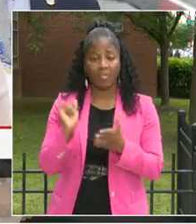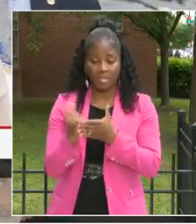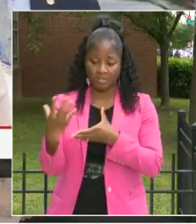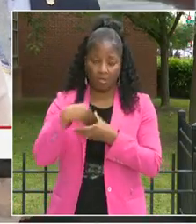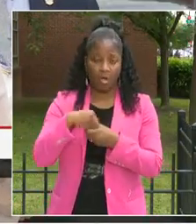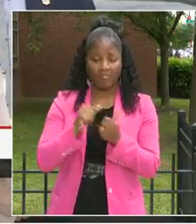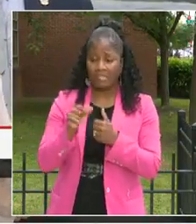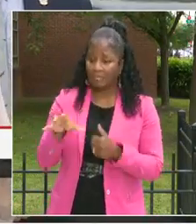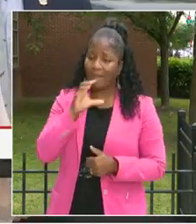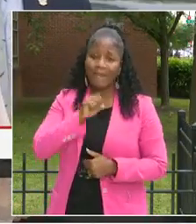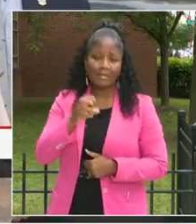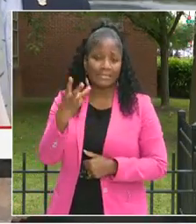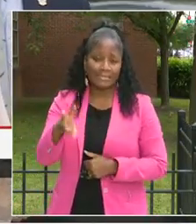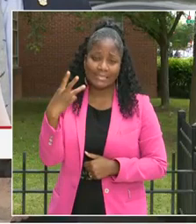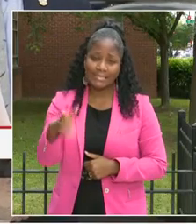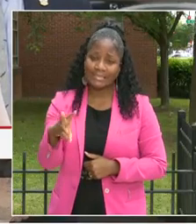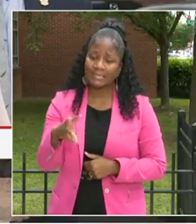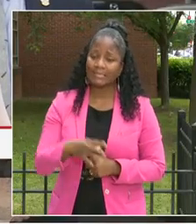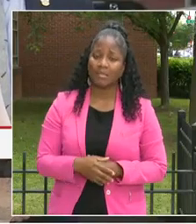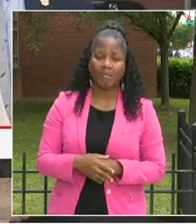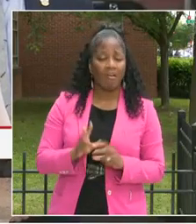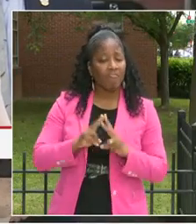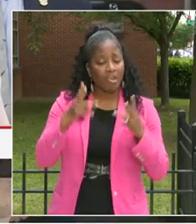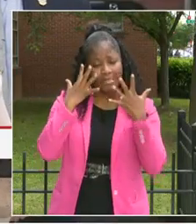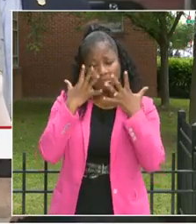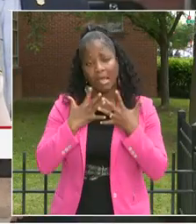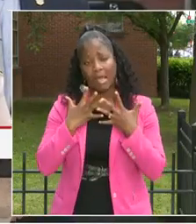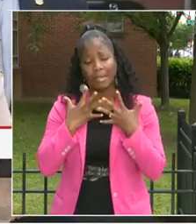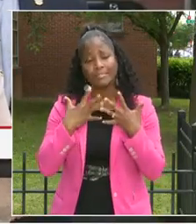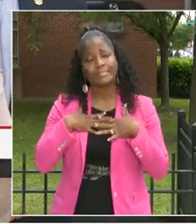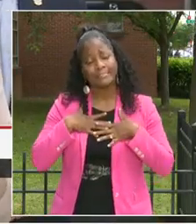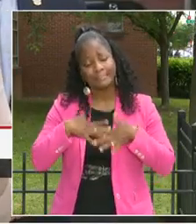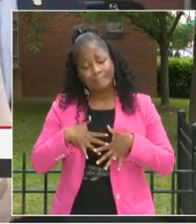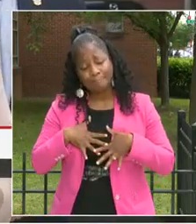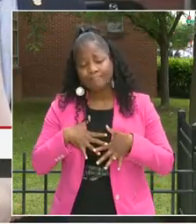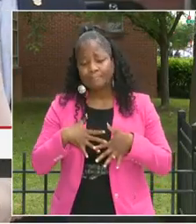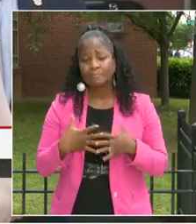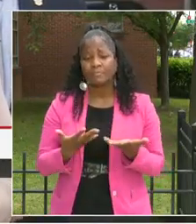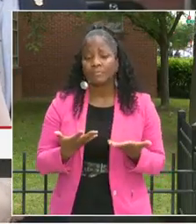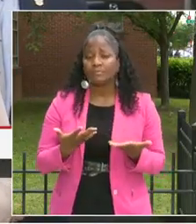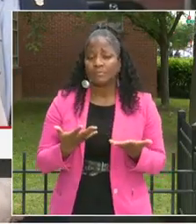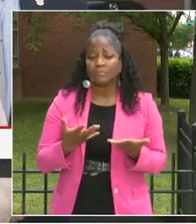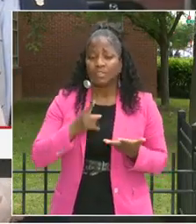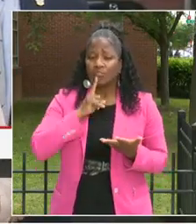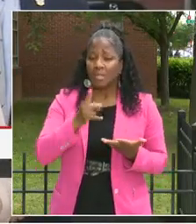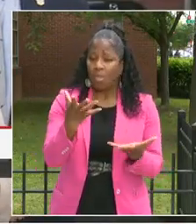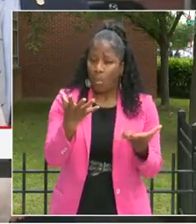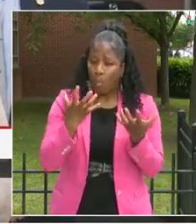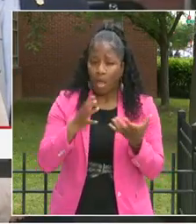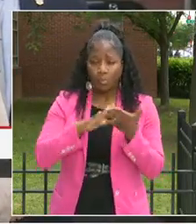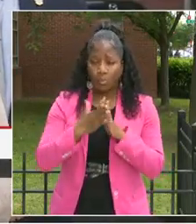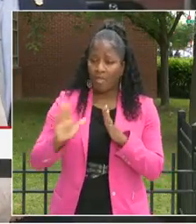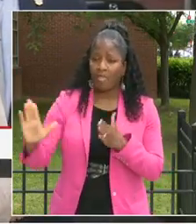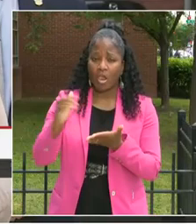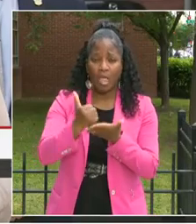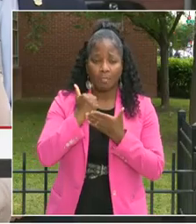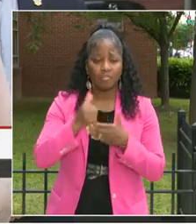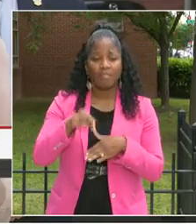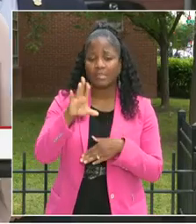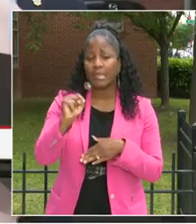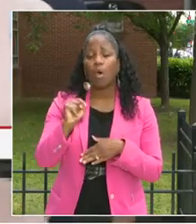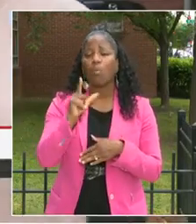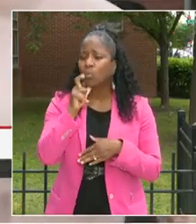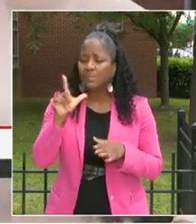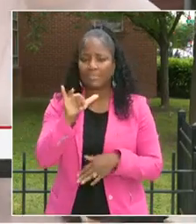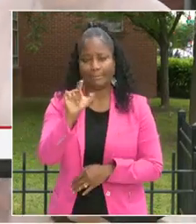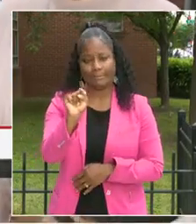involved, a 16-year-old, very sadly, and we want the community's help in finding out who did this.